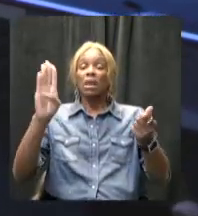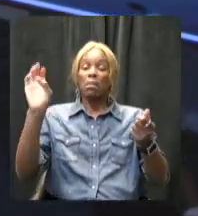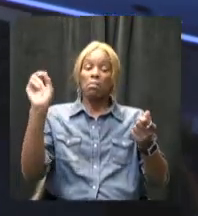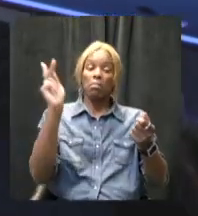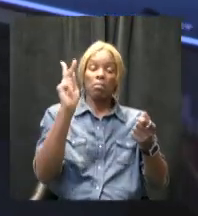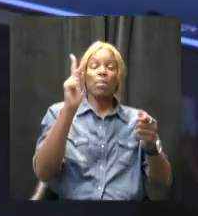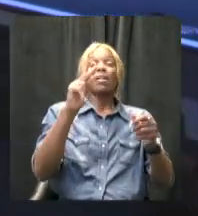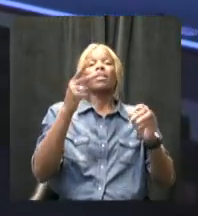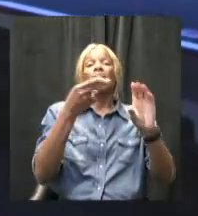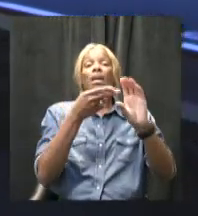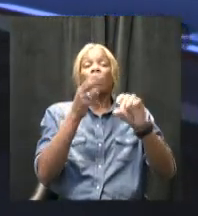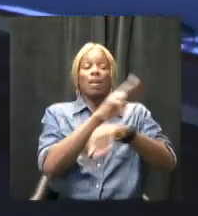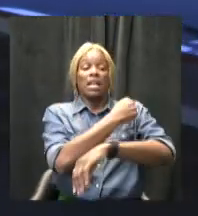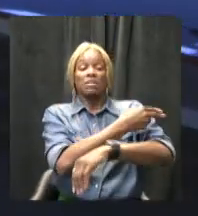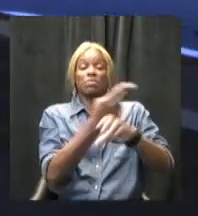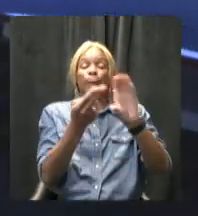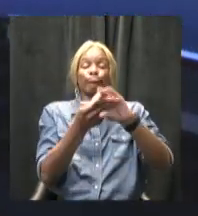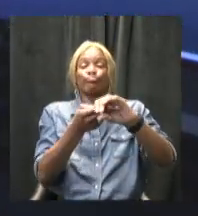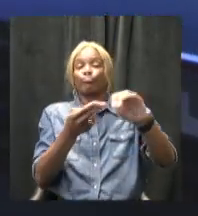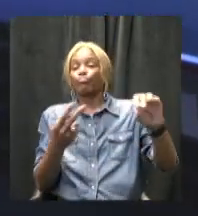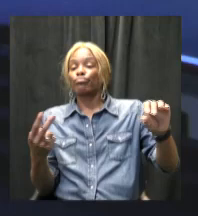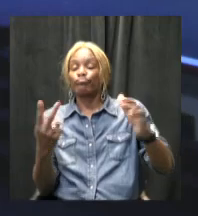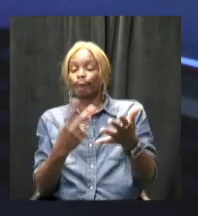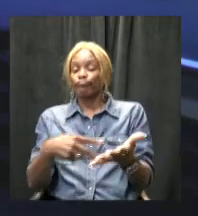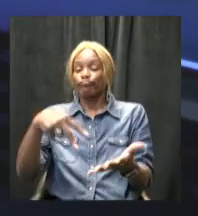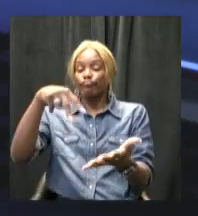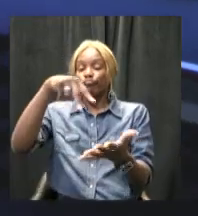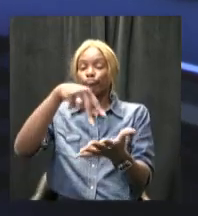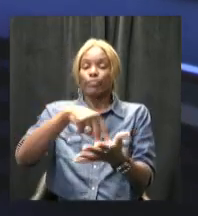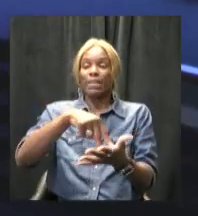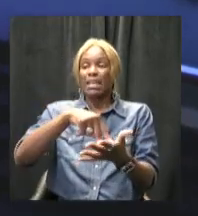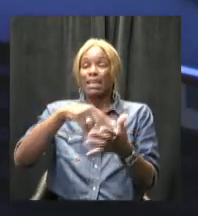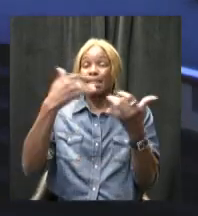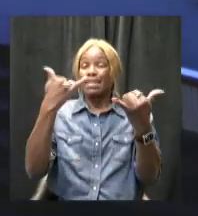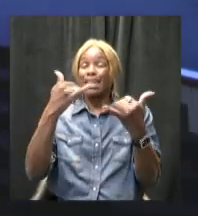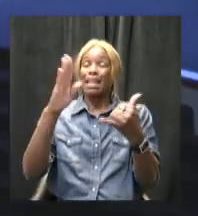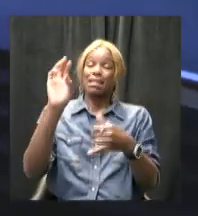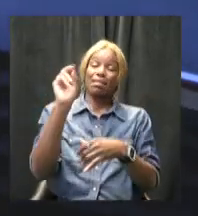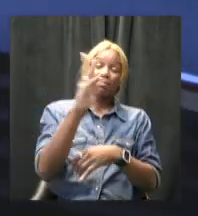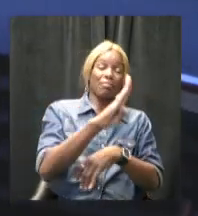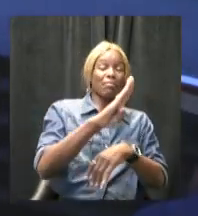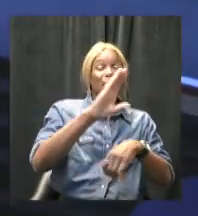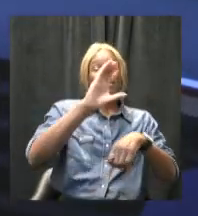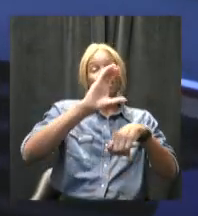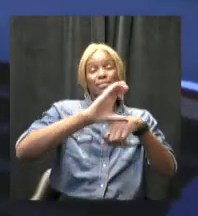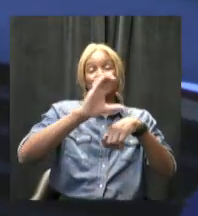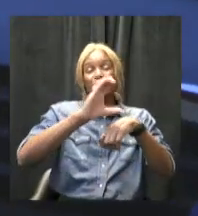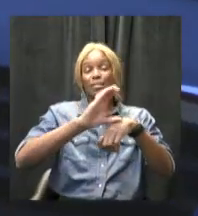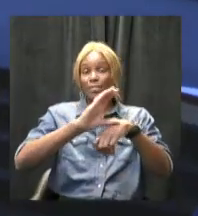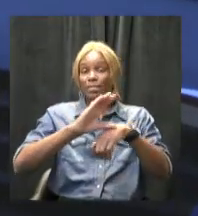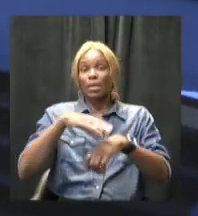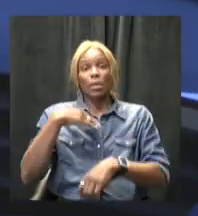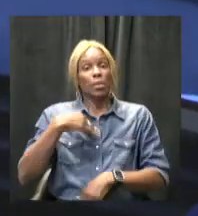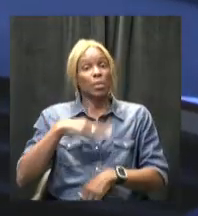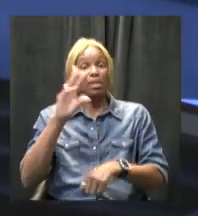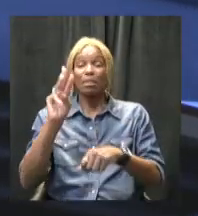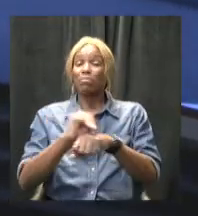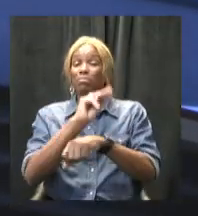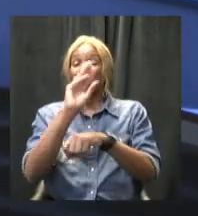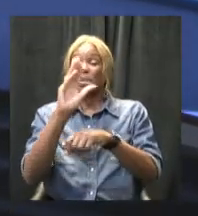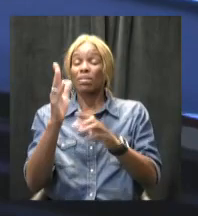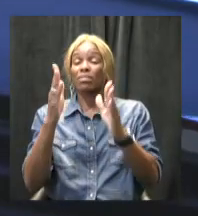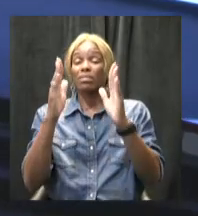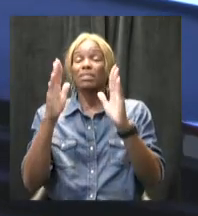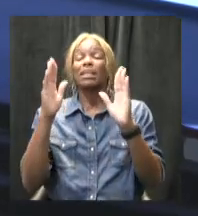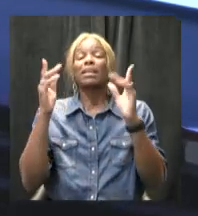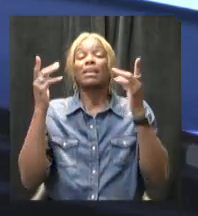say, listen, miracles can happen. Miracles can happen. Miracles can happen when the church